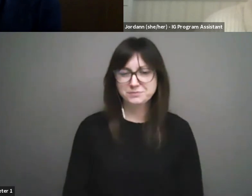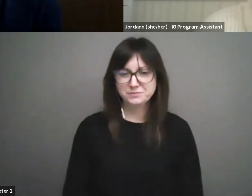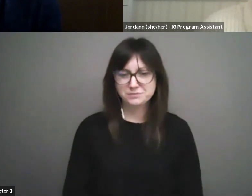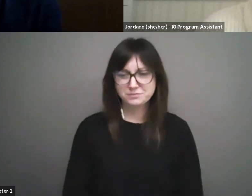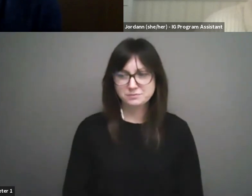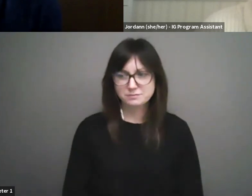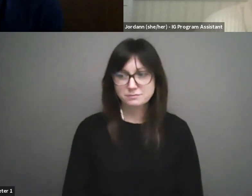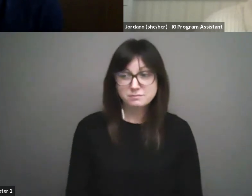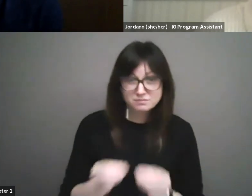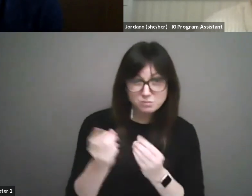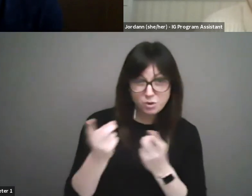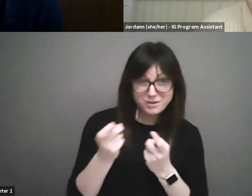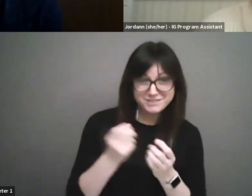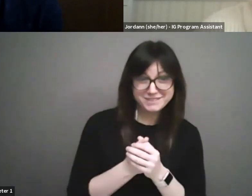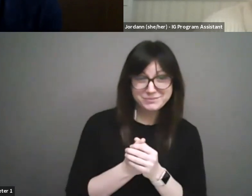Any other questions?